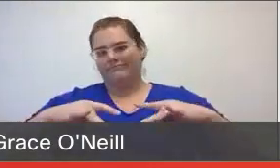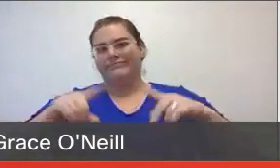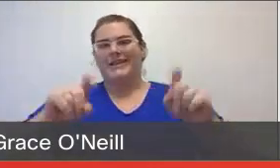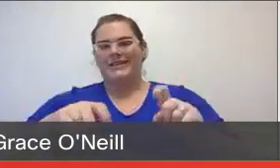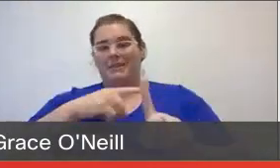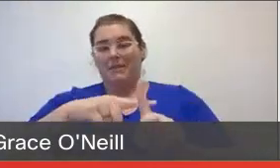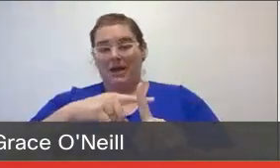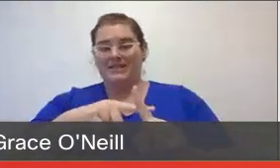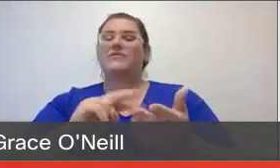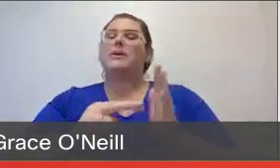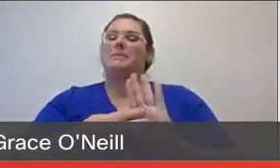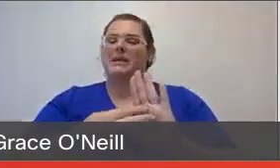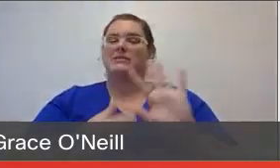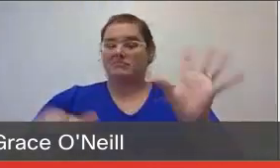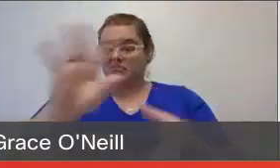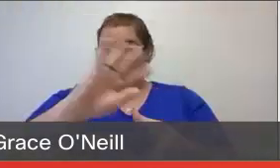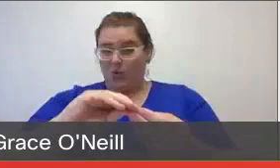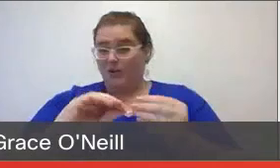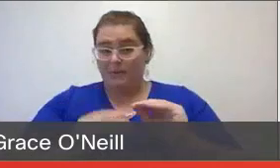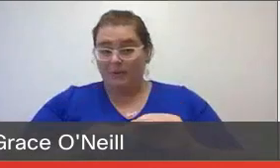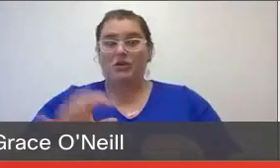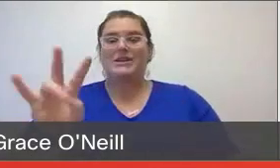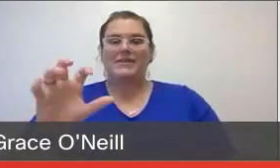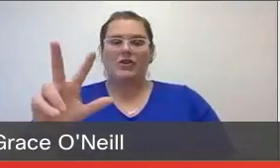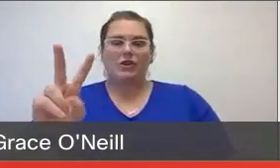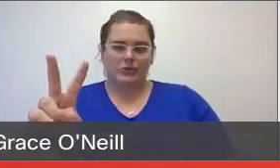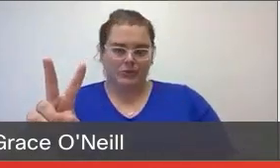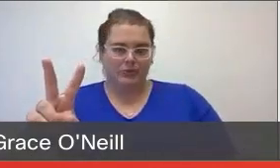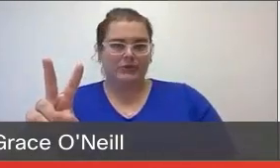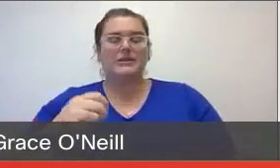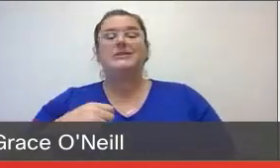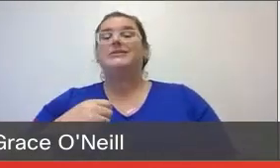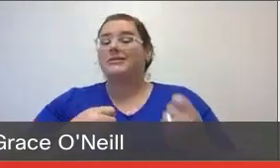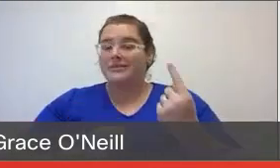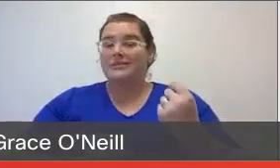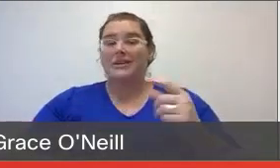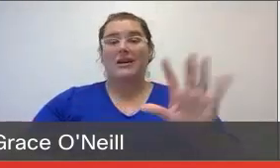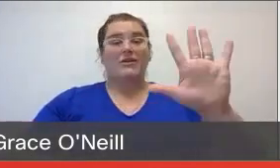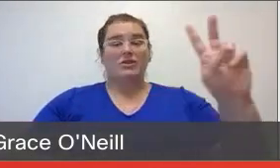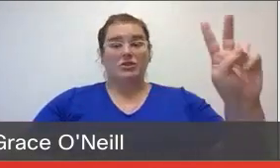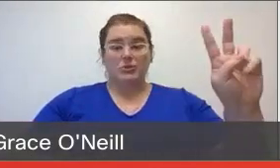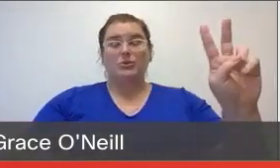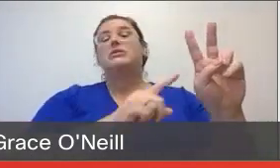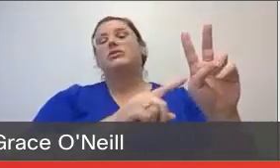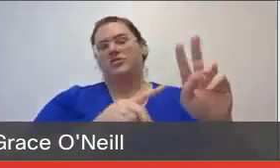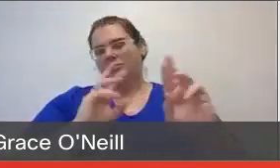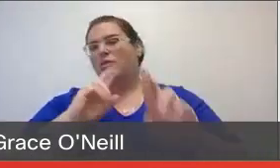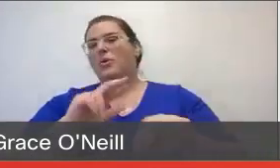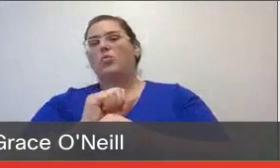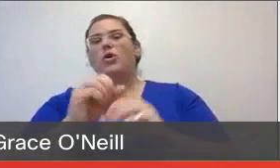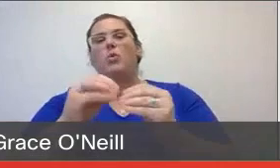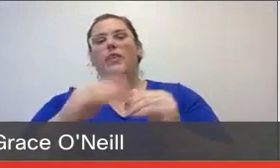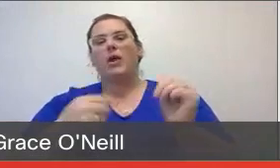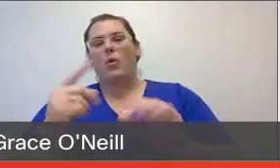been 732. 52 of these staff were reported by more than one provider, and we've had